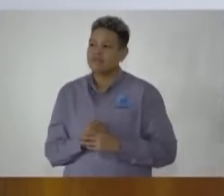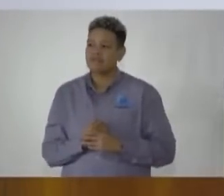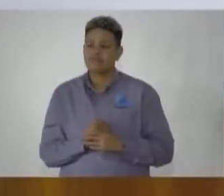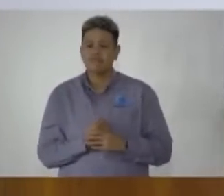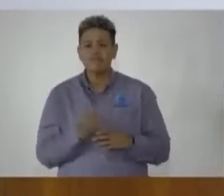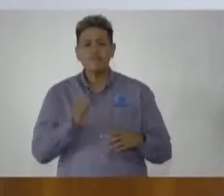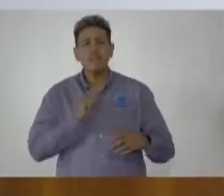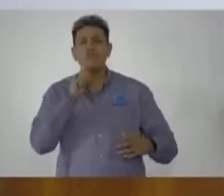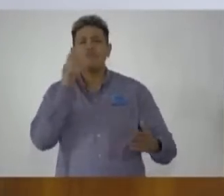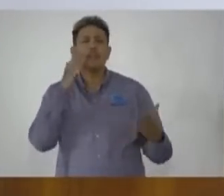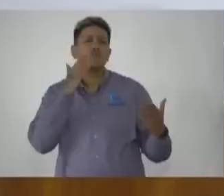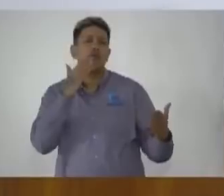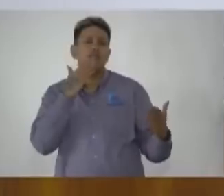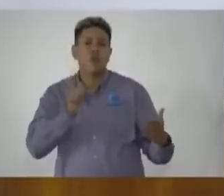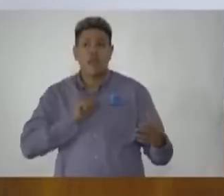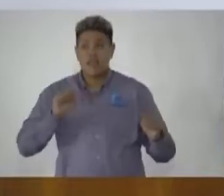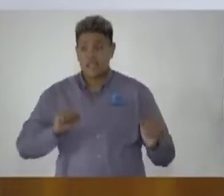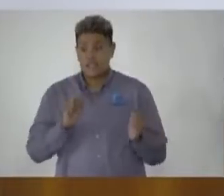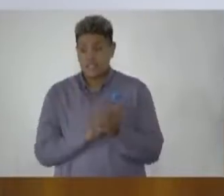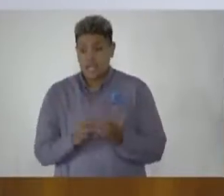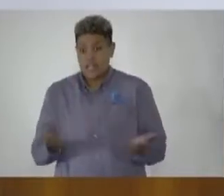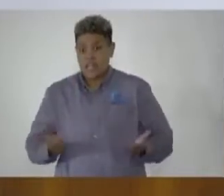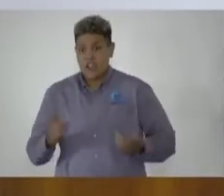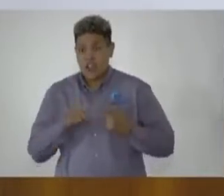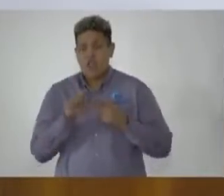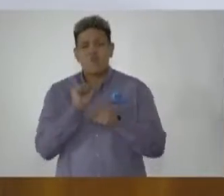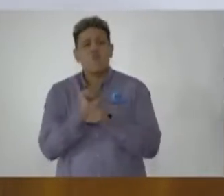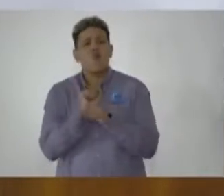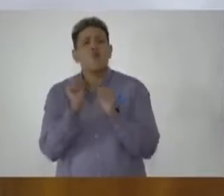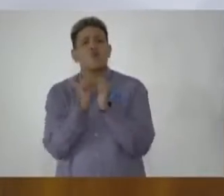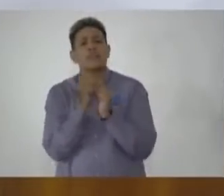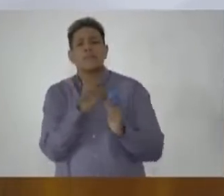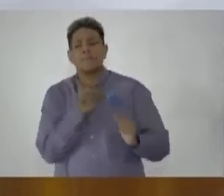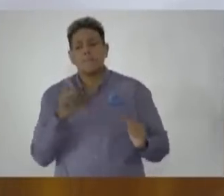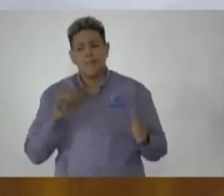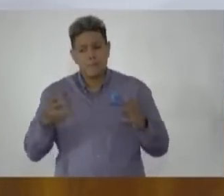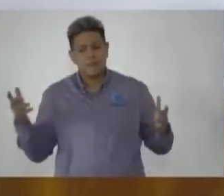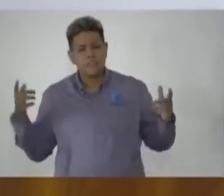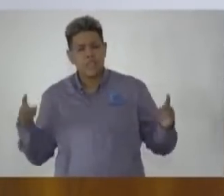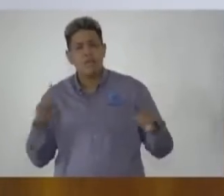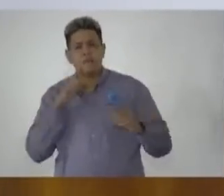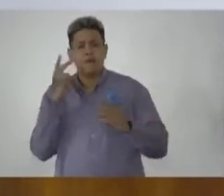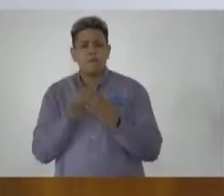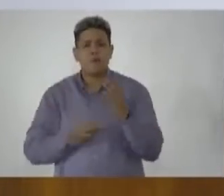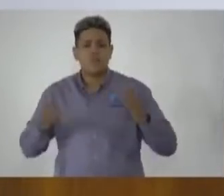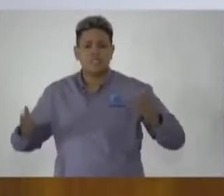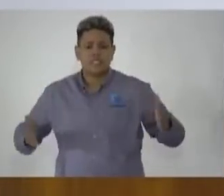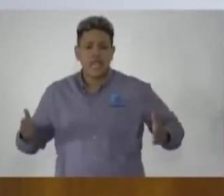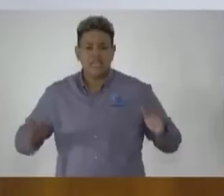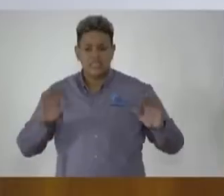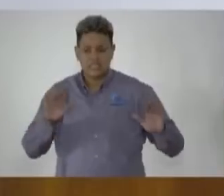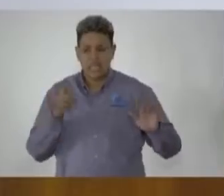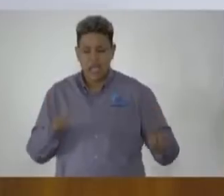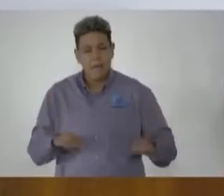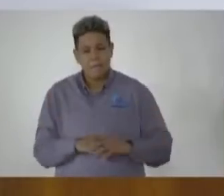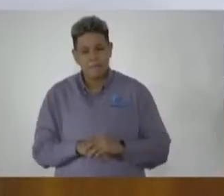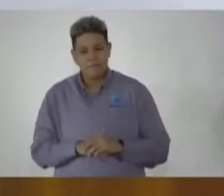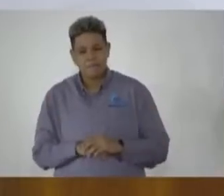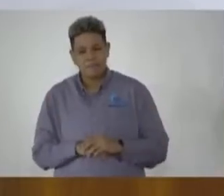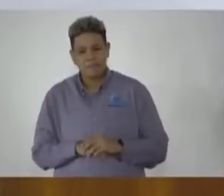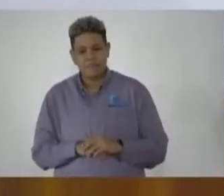I am grateful that I can stand here and work with colleagues on both sides.